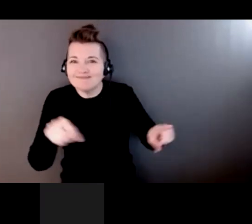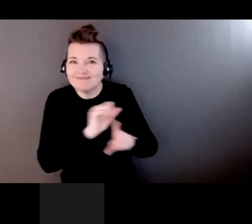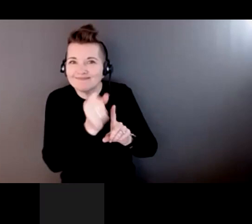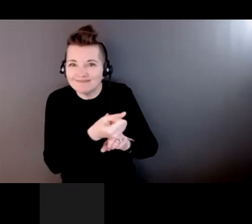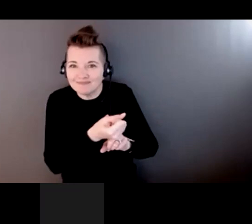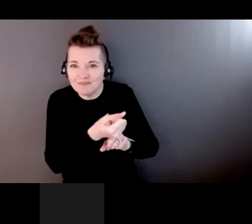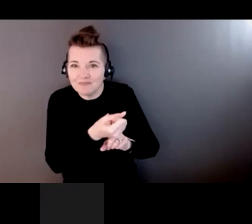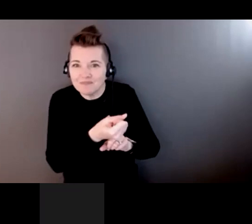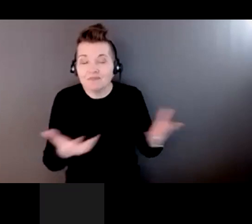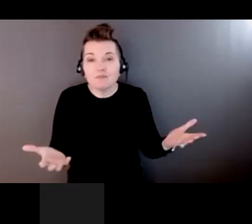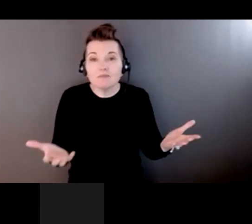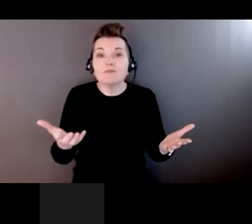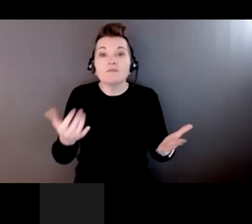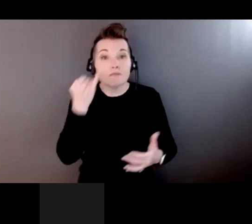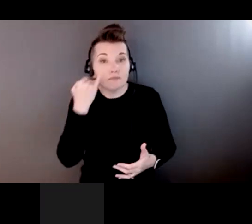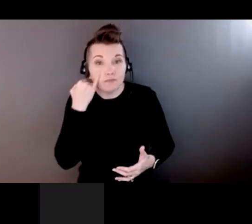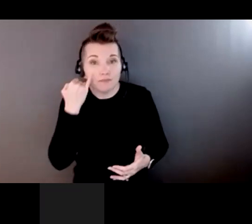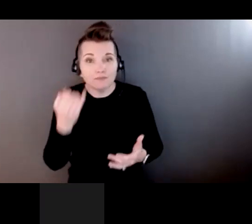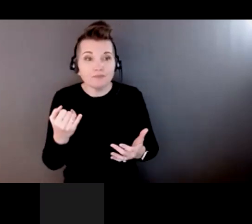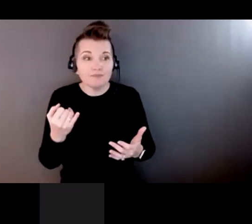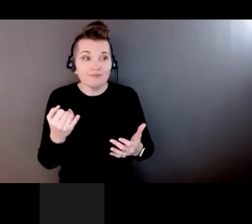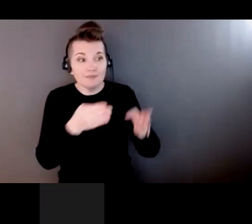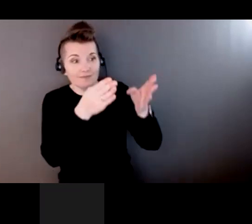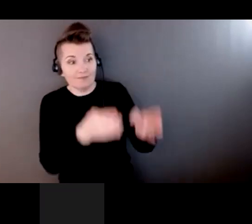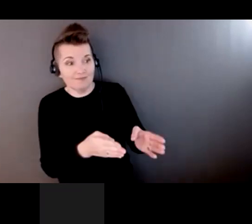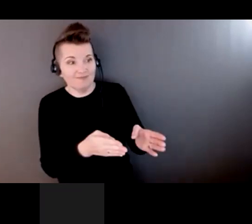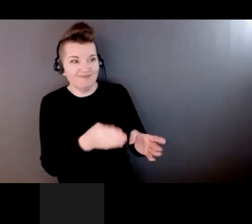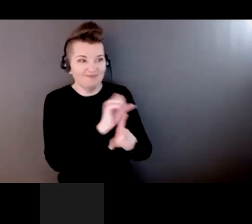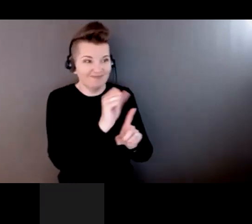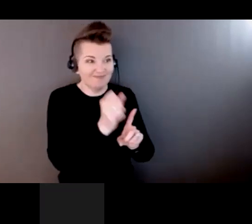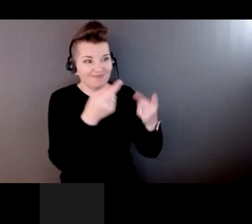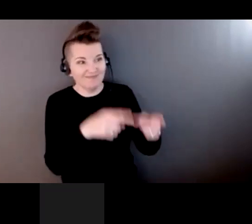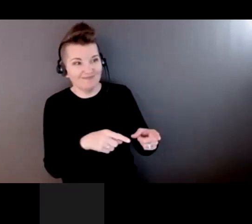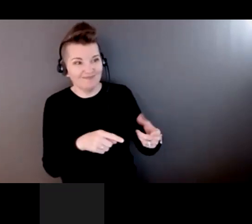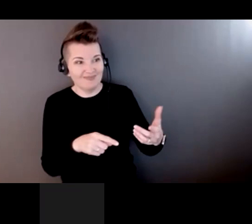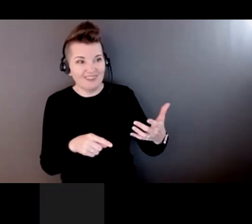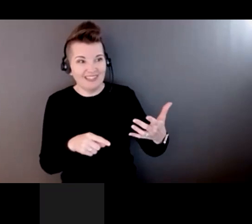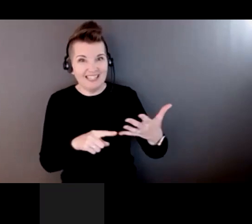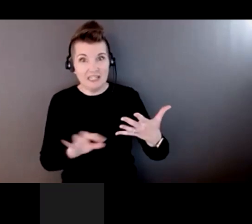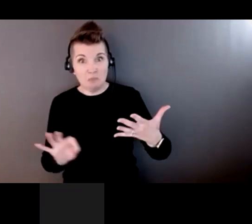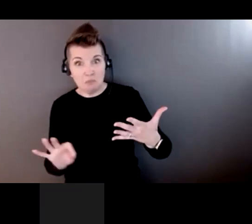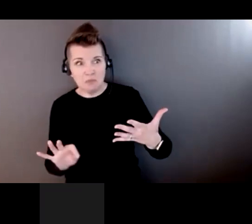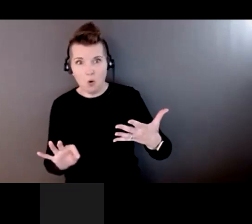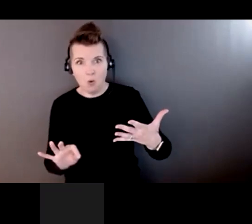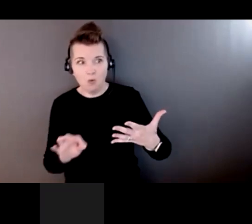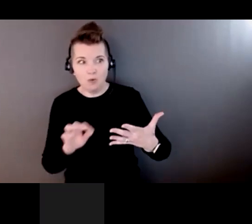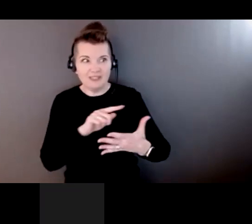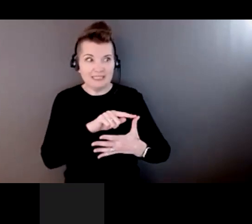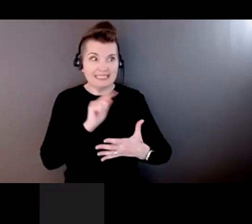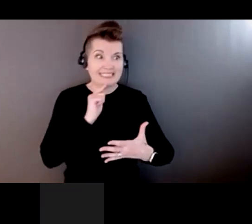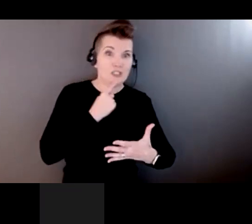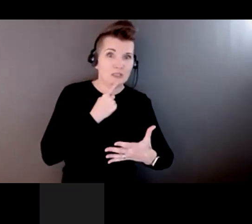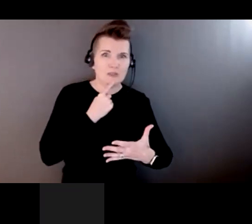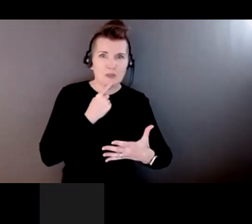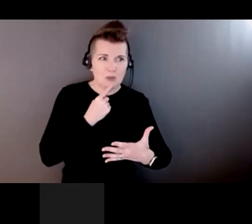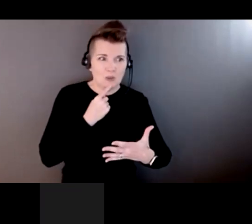it's a presumptively admissible case, a divertible case, or one in the middle, we're going to look at the facts. What